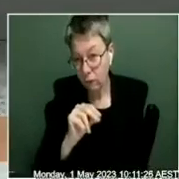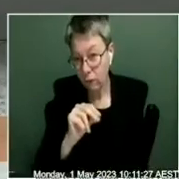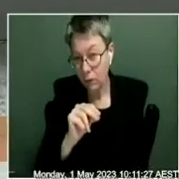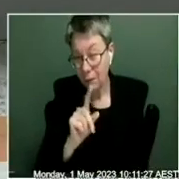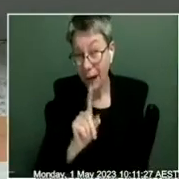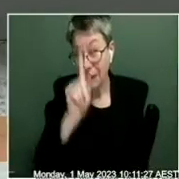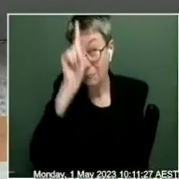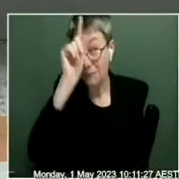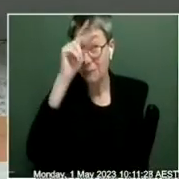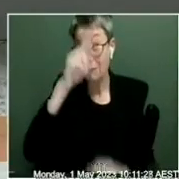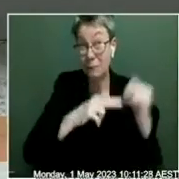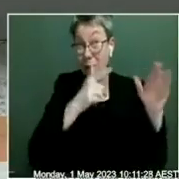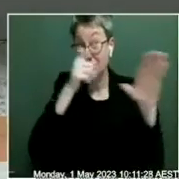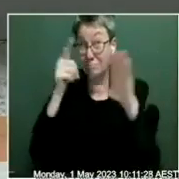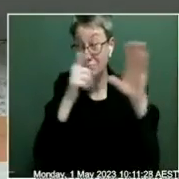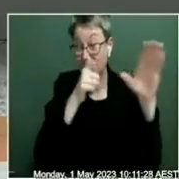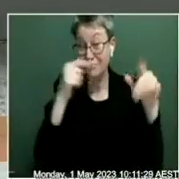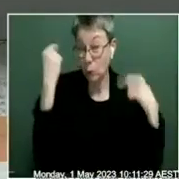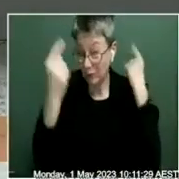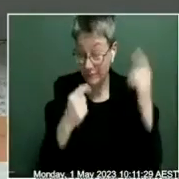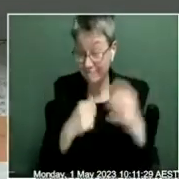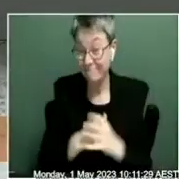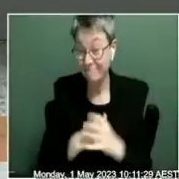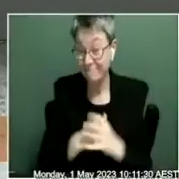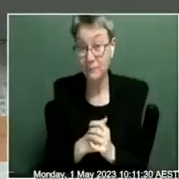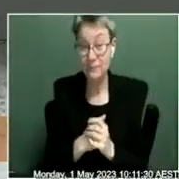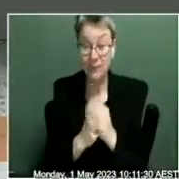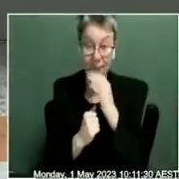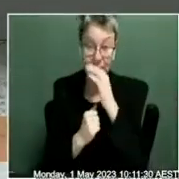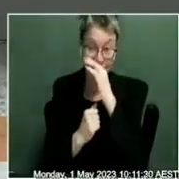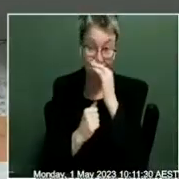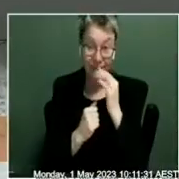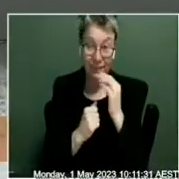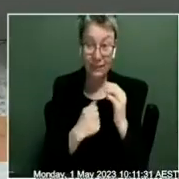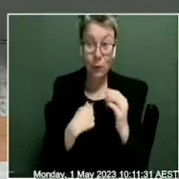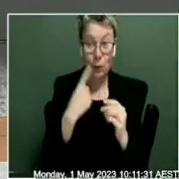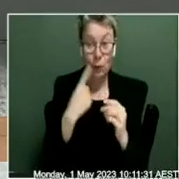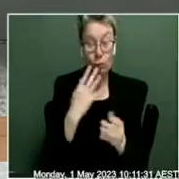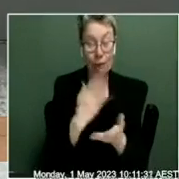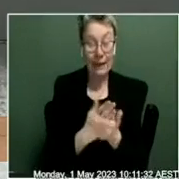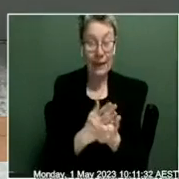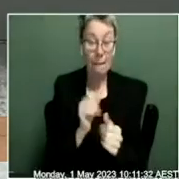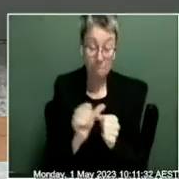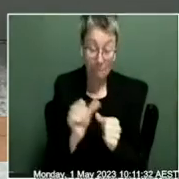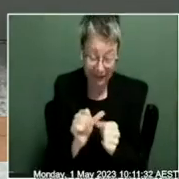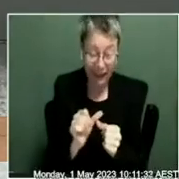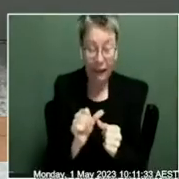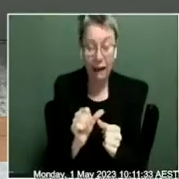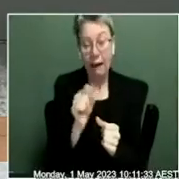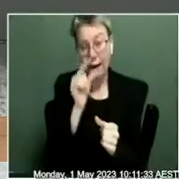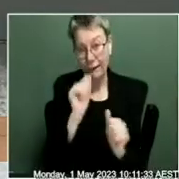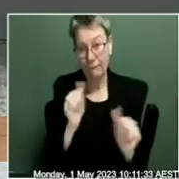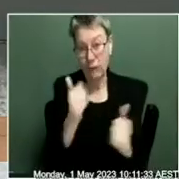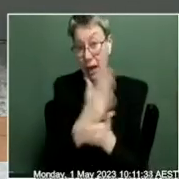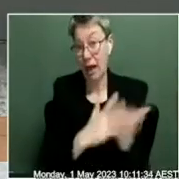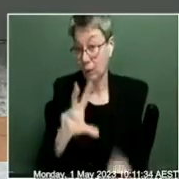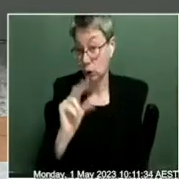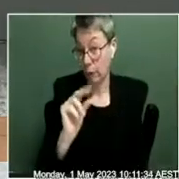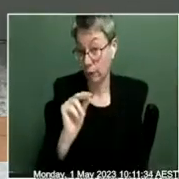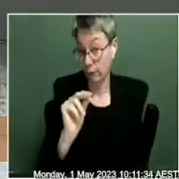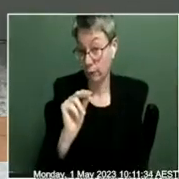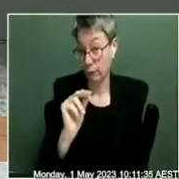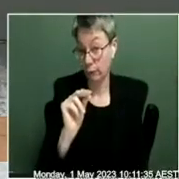12:30. So, Commissioners, normally we would have a break for morning tea, and I thought